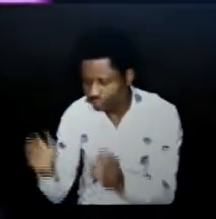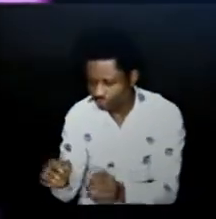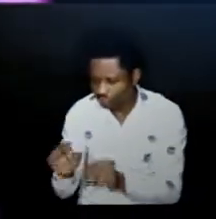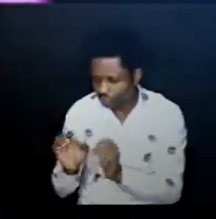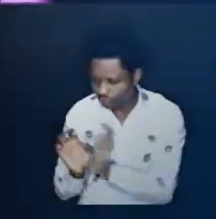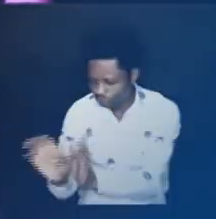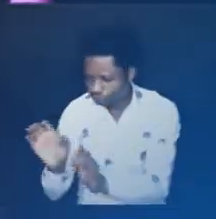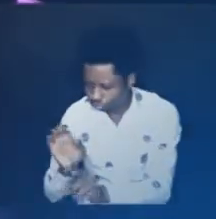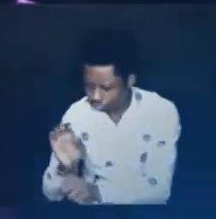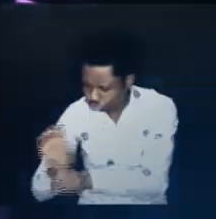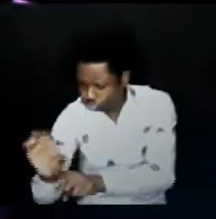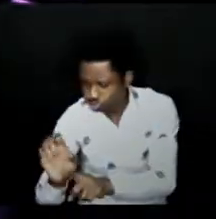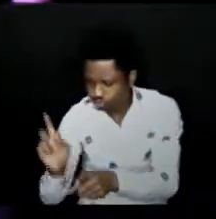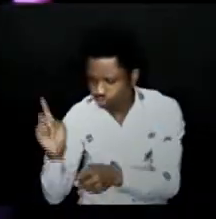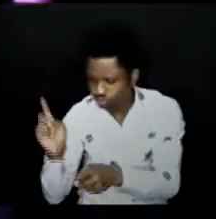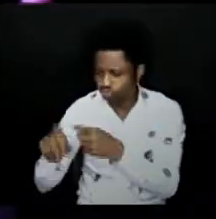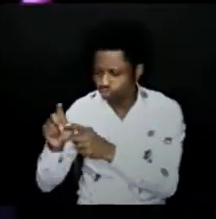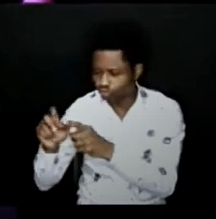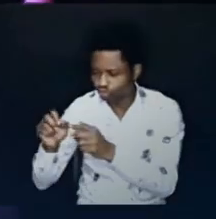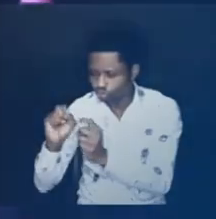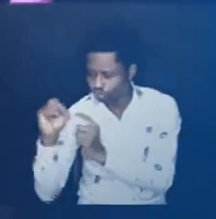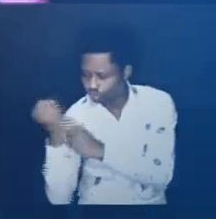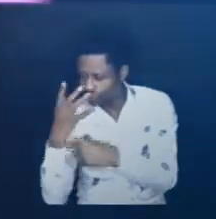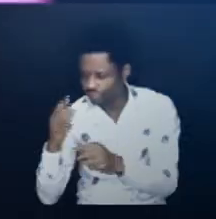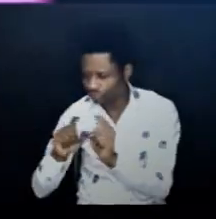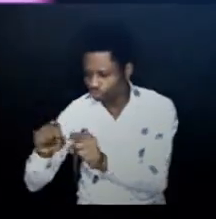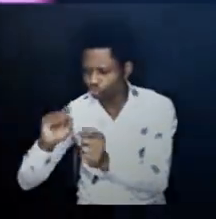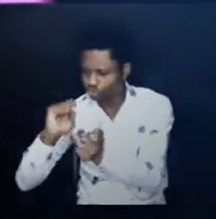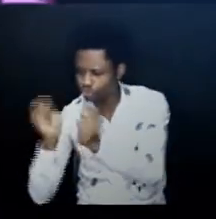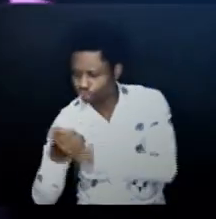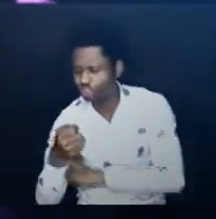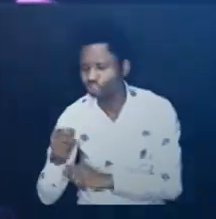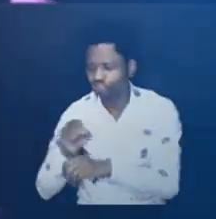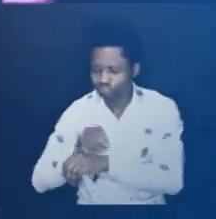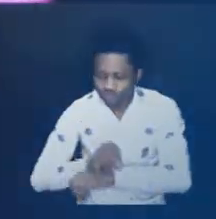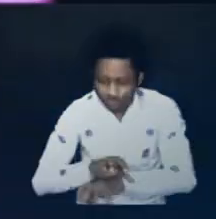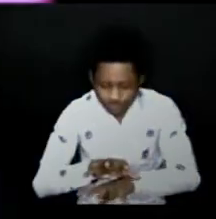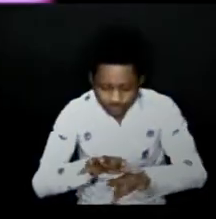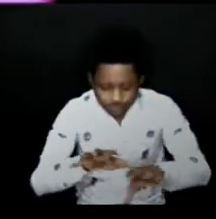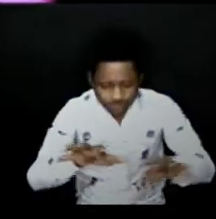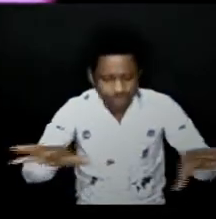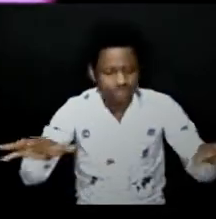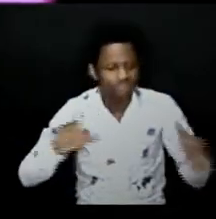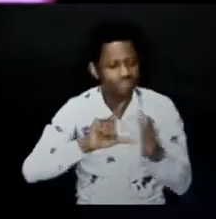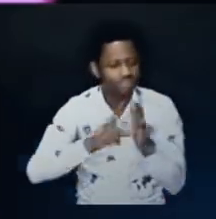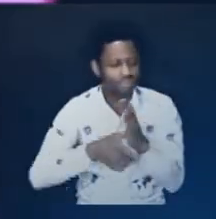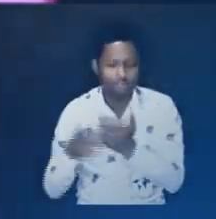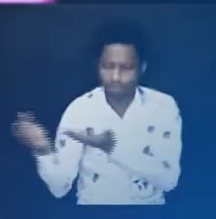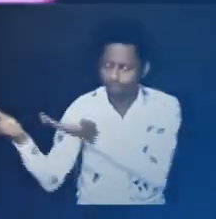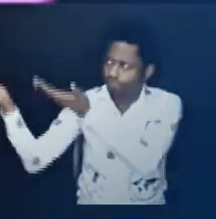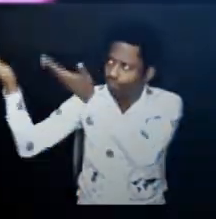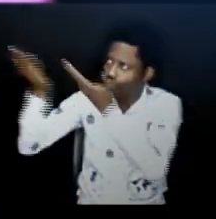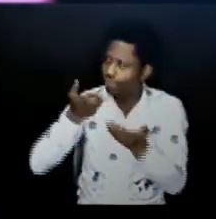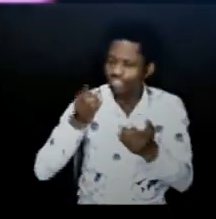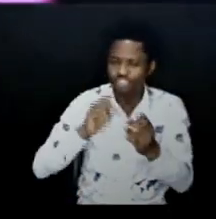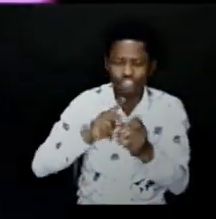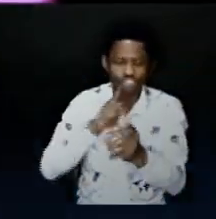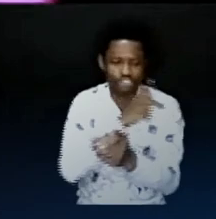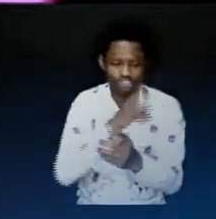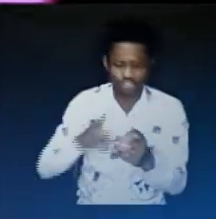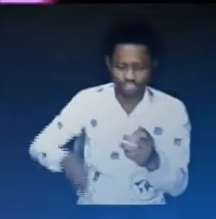of society. So they'll bring the kingdom culture on the cultures of our